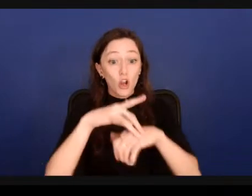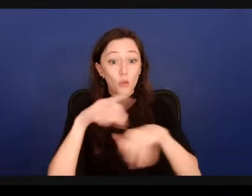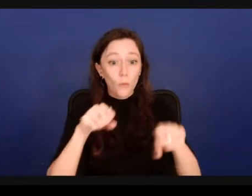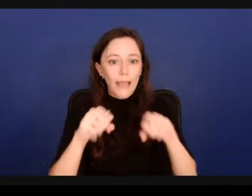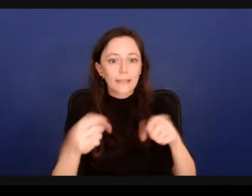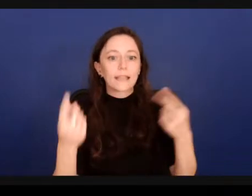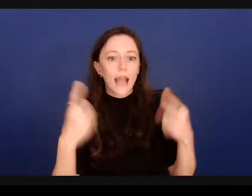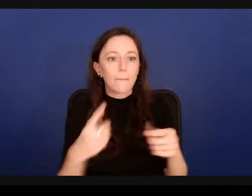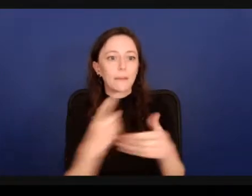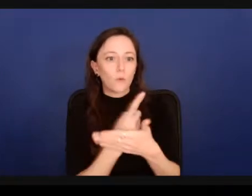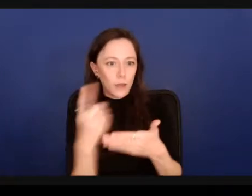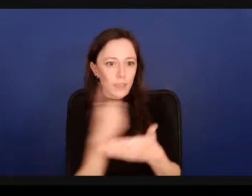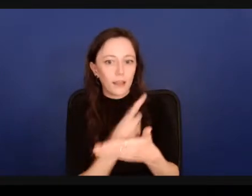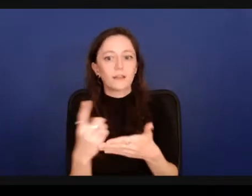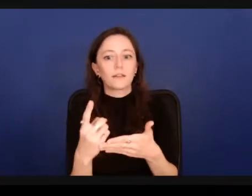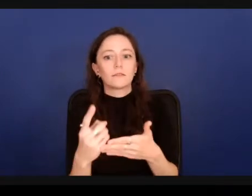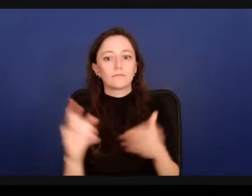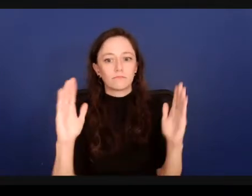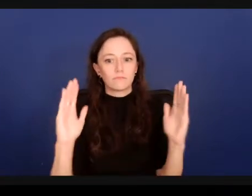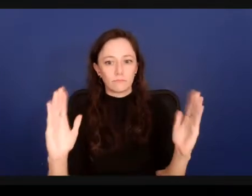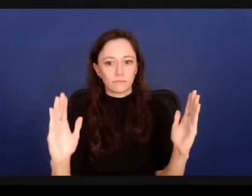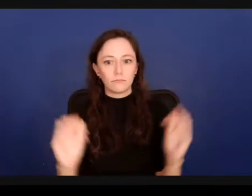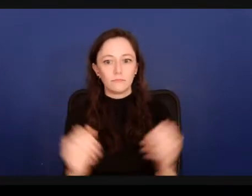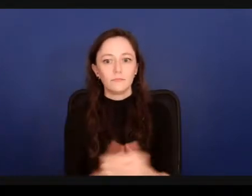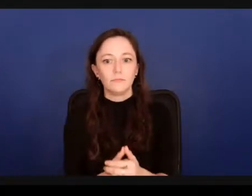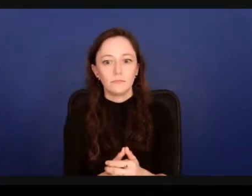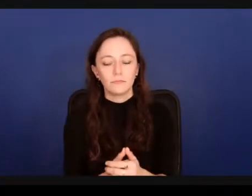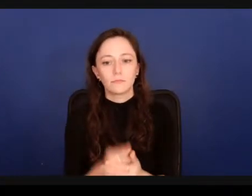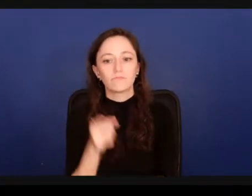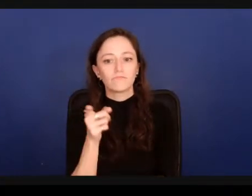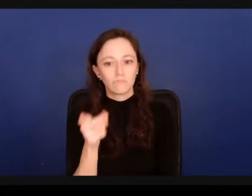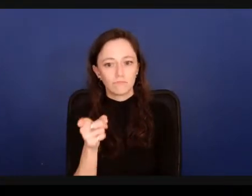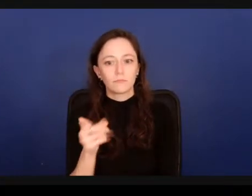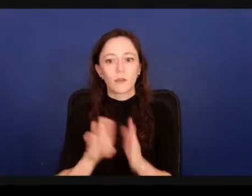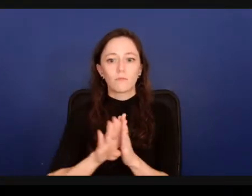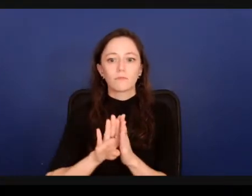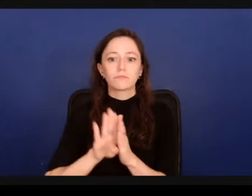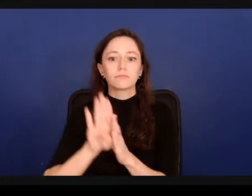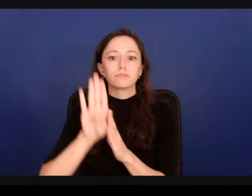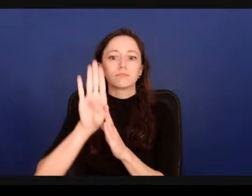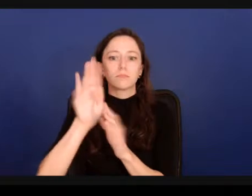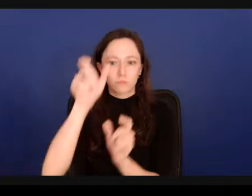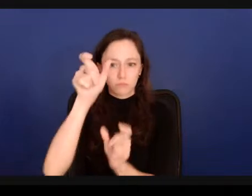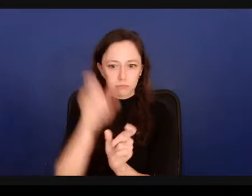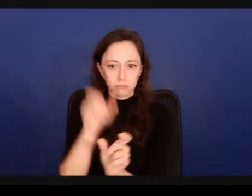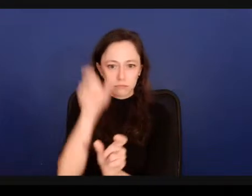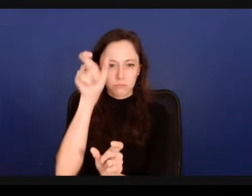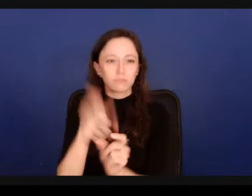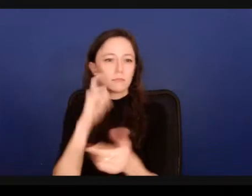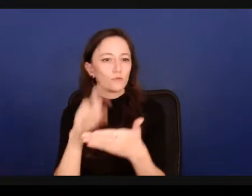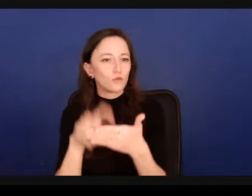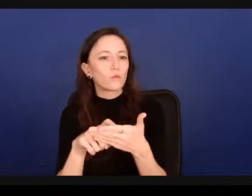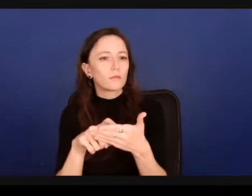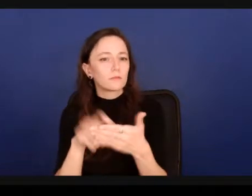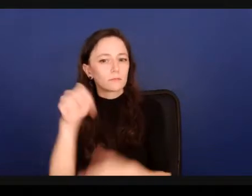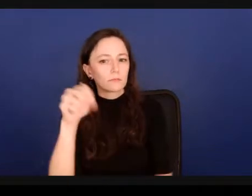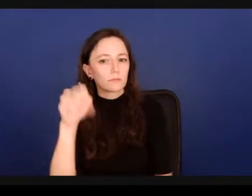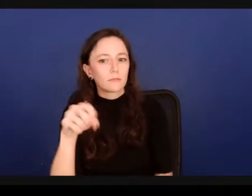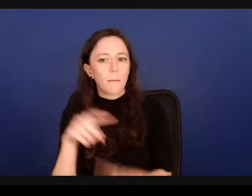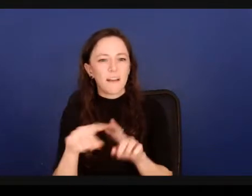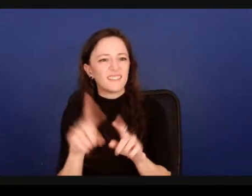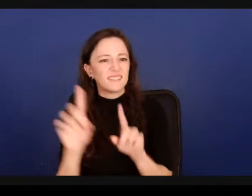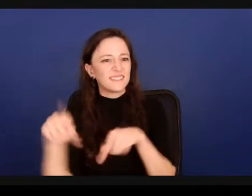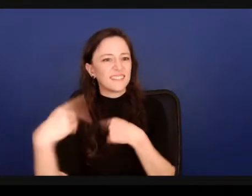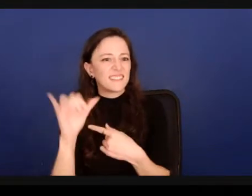2023 for Mauna Loa, those deep earthquakes, which were noteworthy right there. But ever since then, it's been back to even